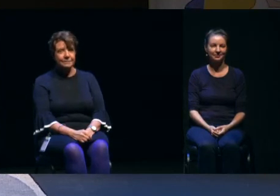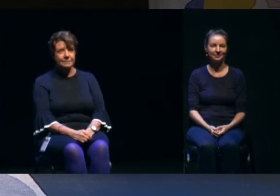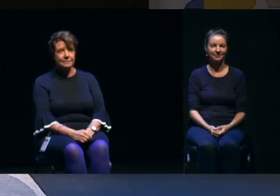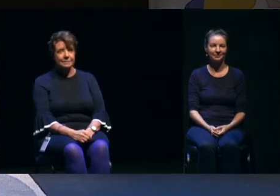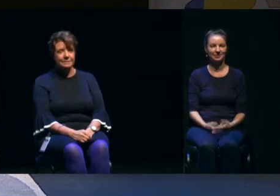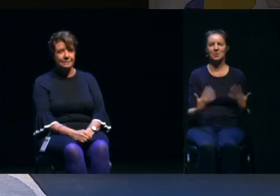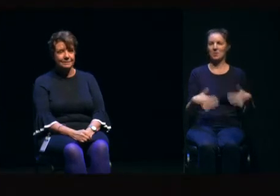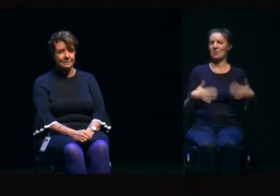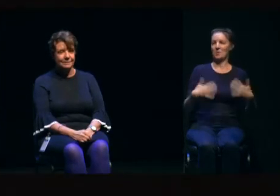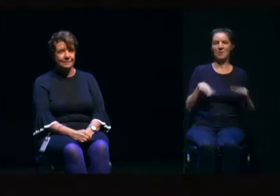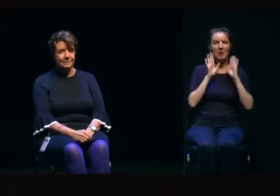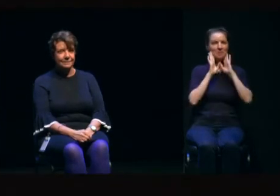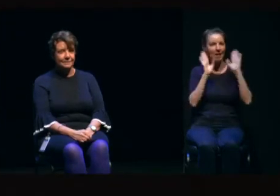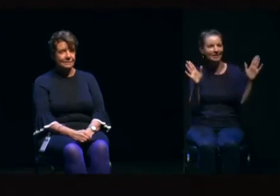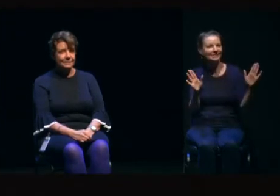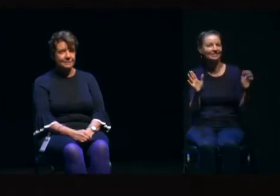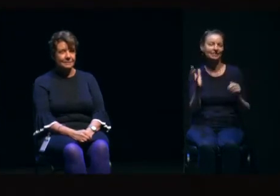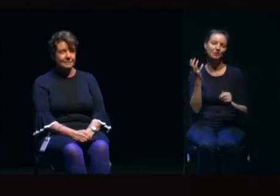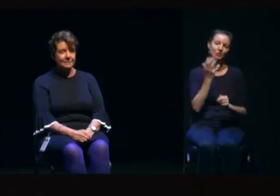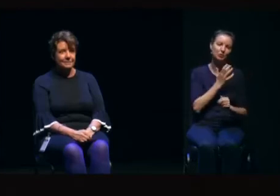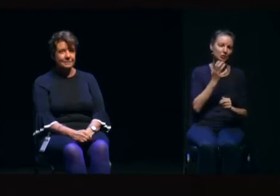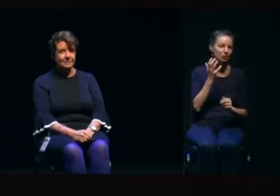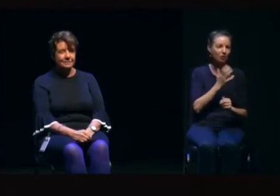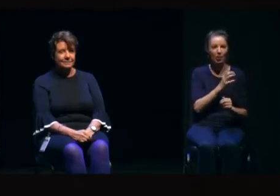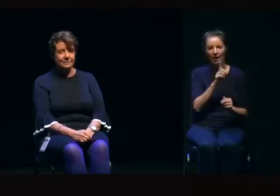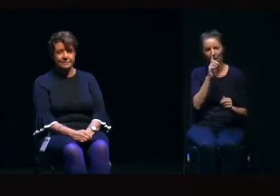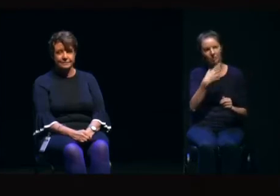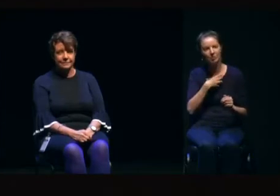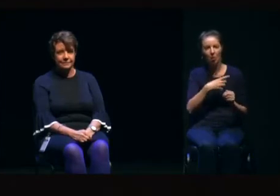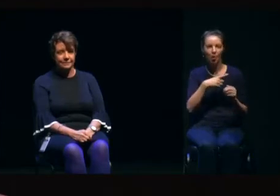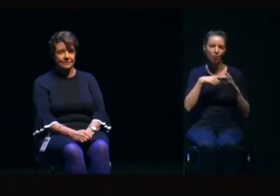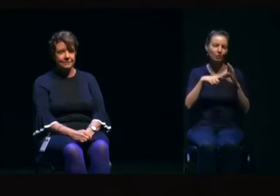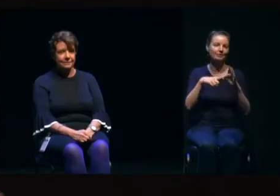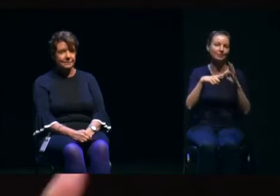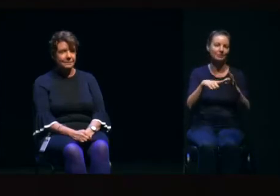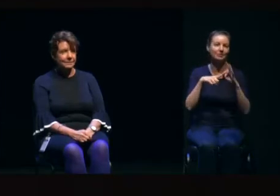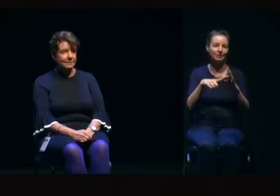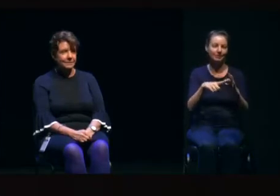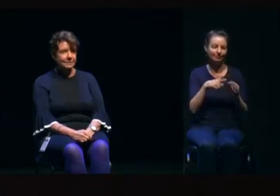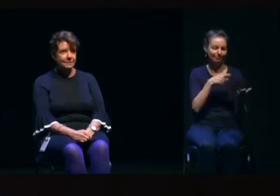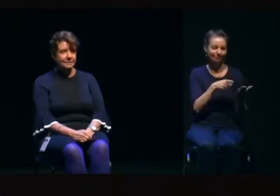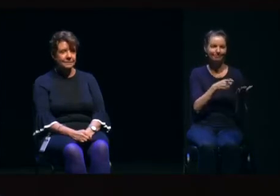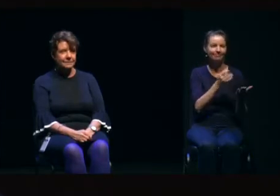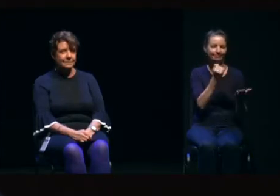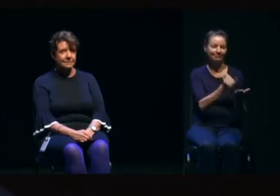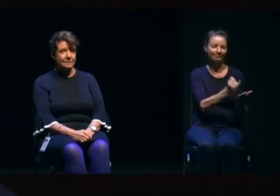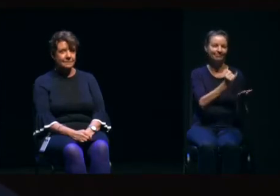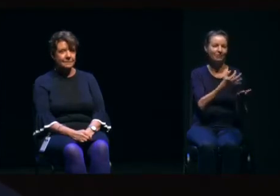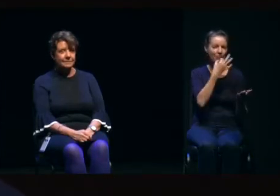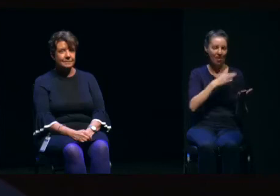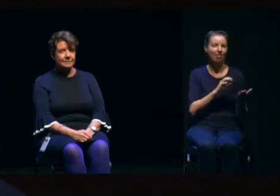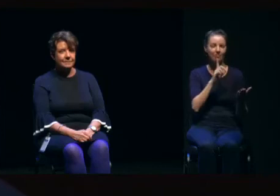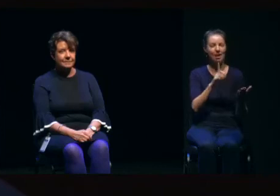That was pretty amazing. I'm sorry you couldn't. We couldn't get through more questions, but it went down. But I think that